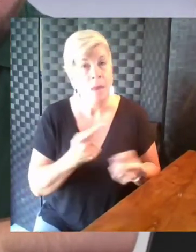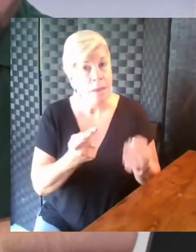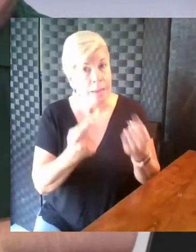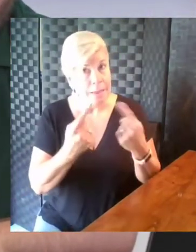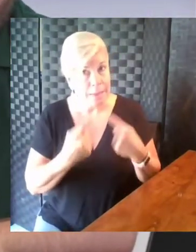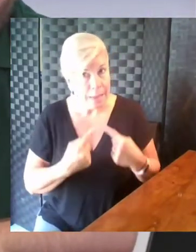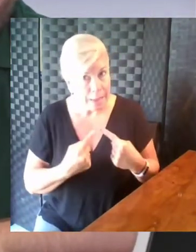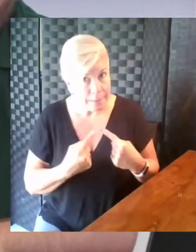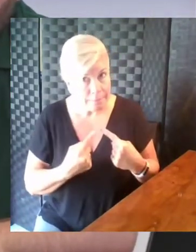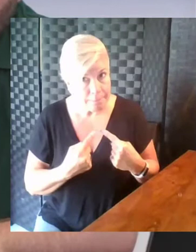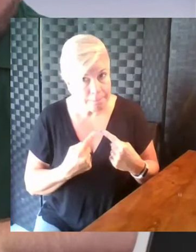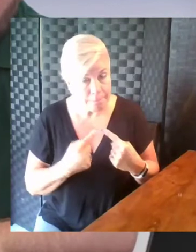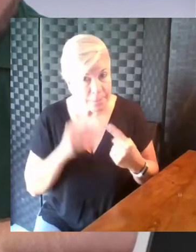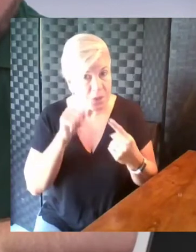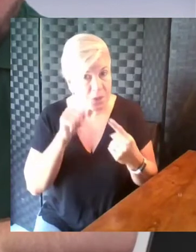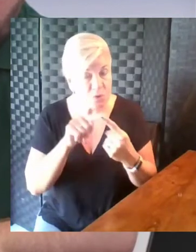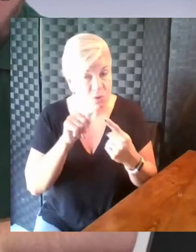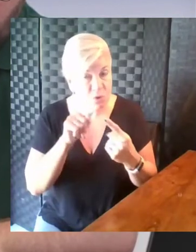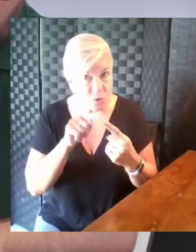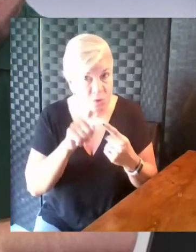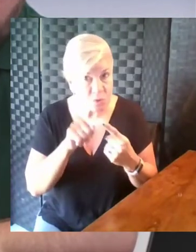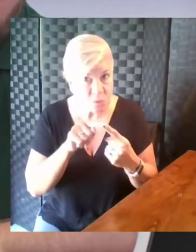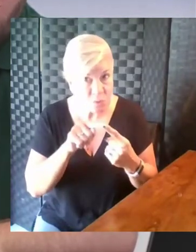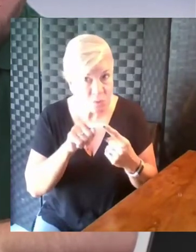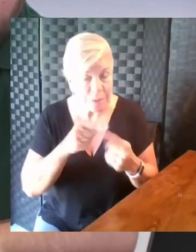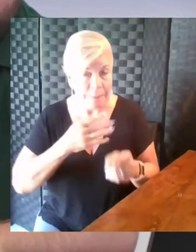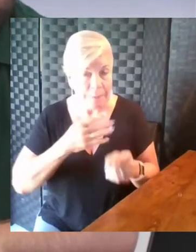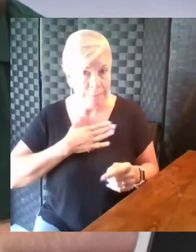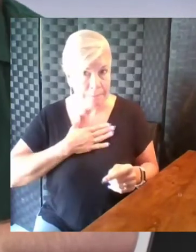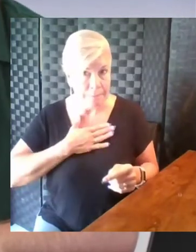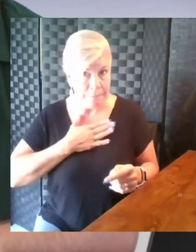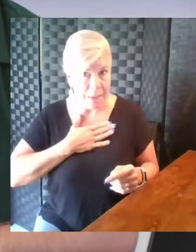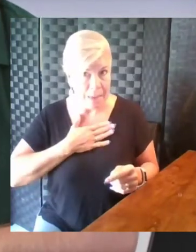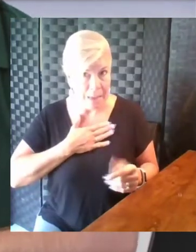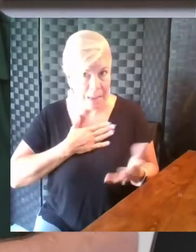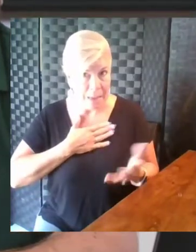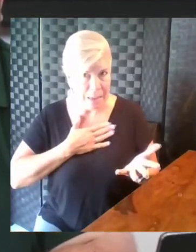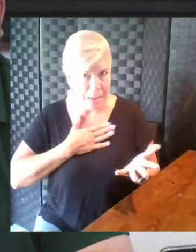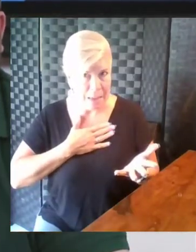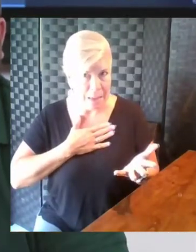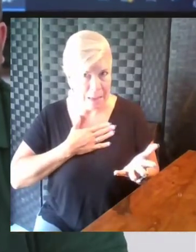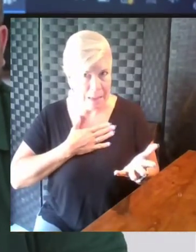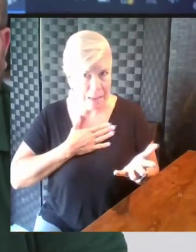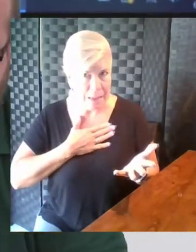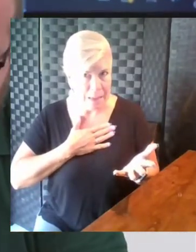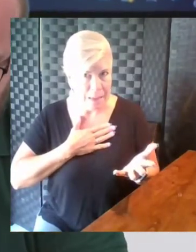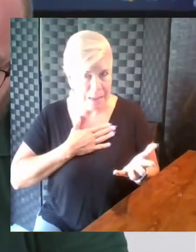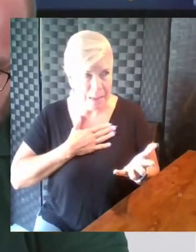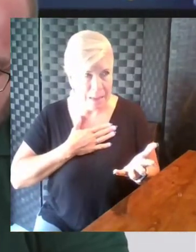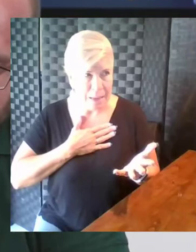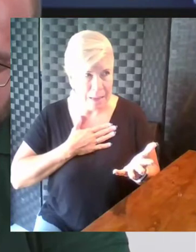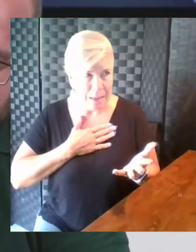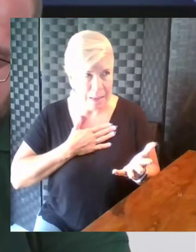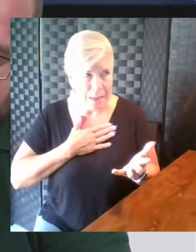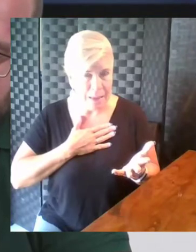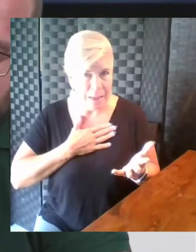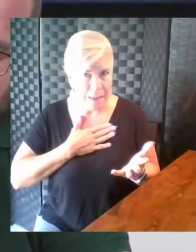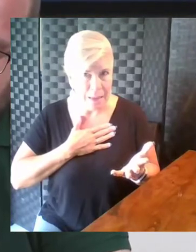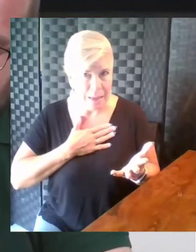came to my, guess where he came? To my